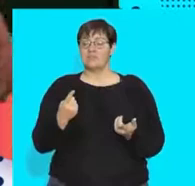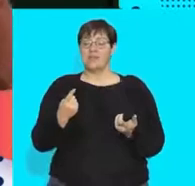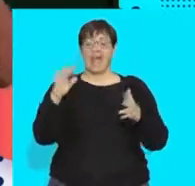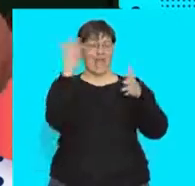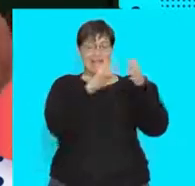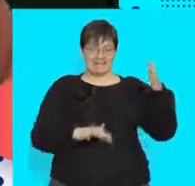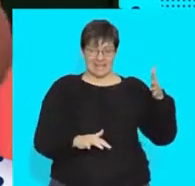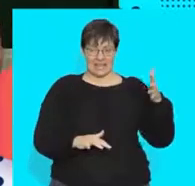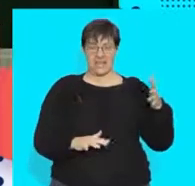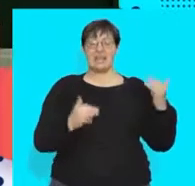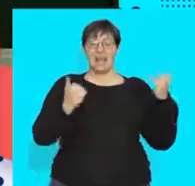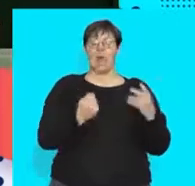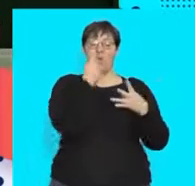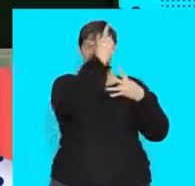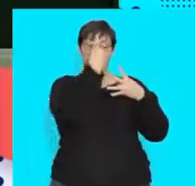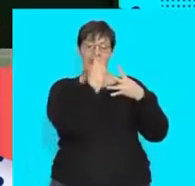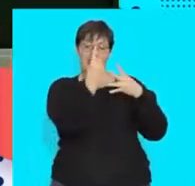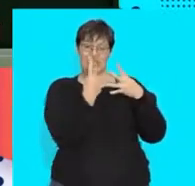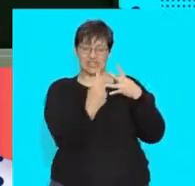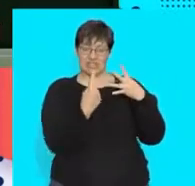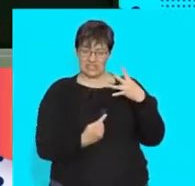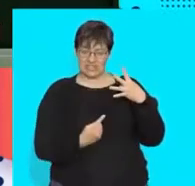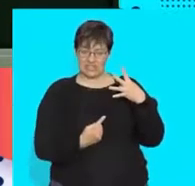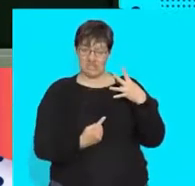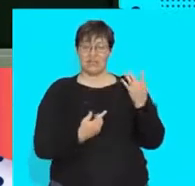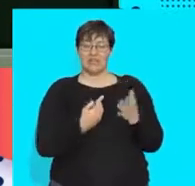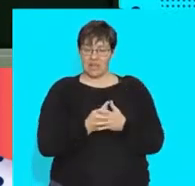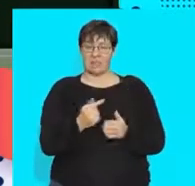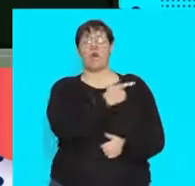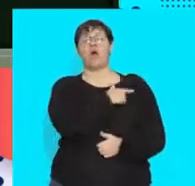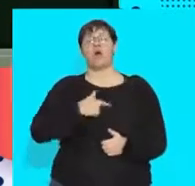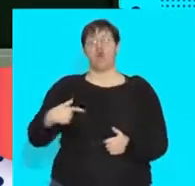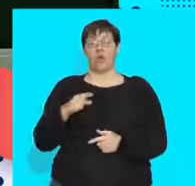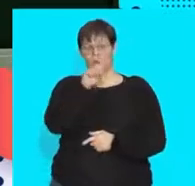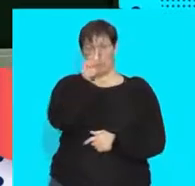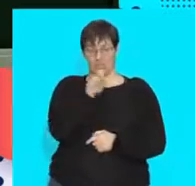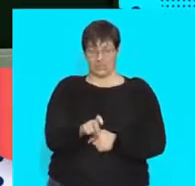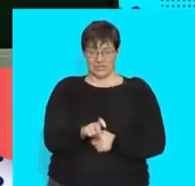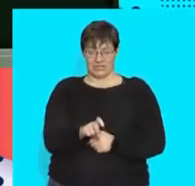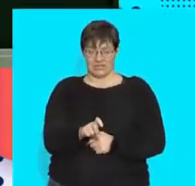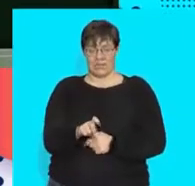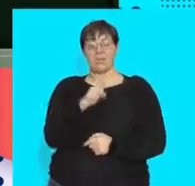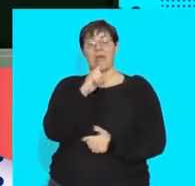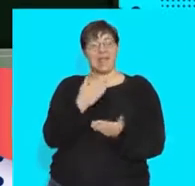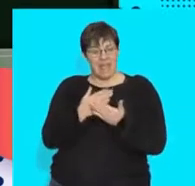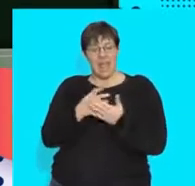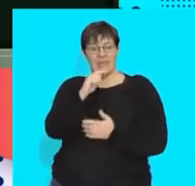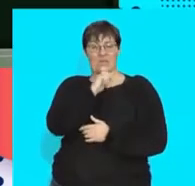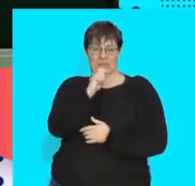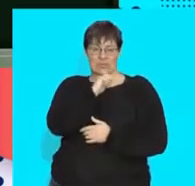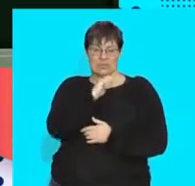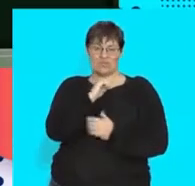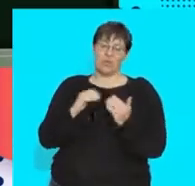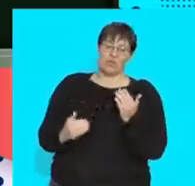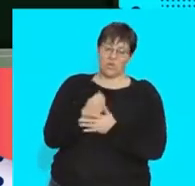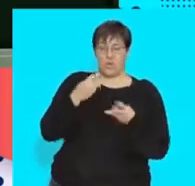essay, each part could become a long question that we could use in the new format